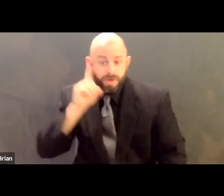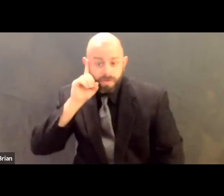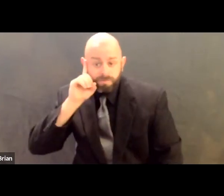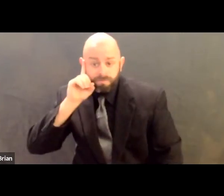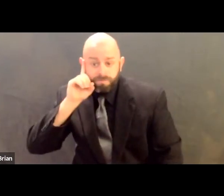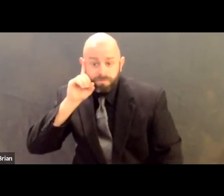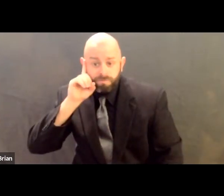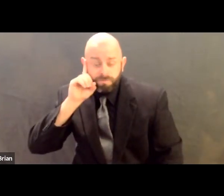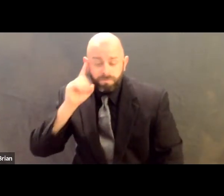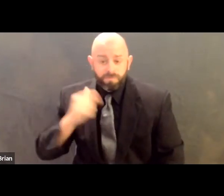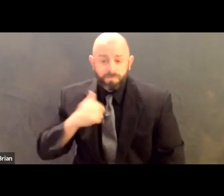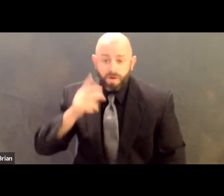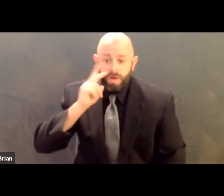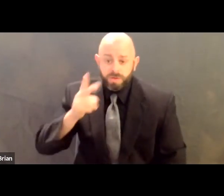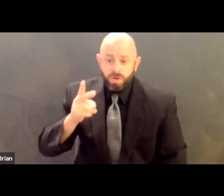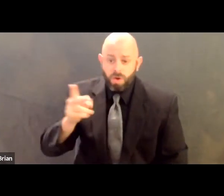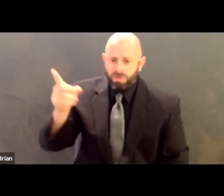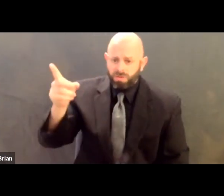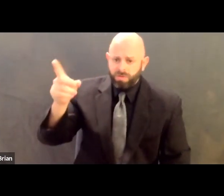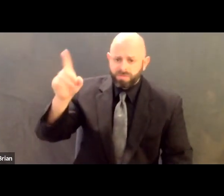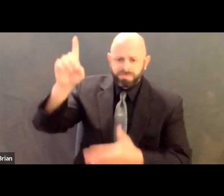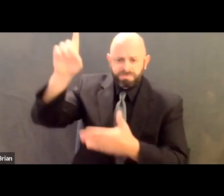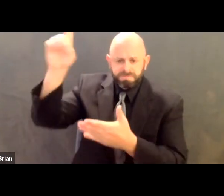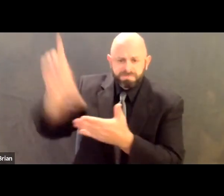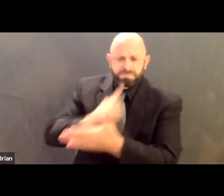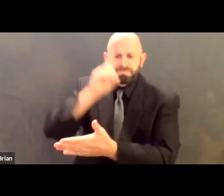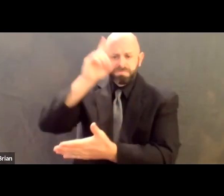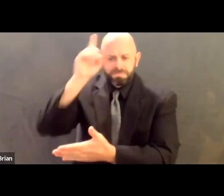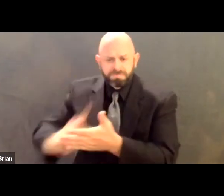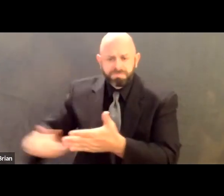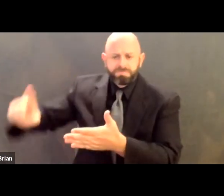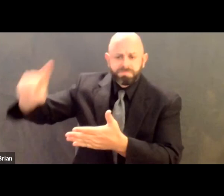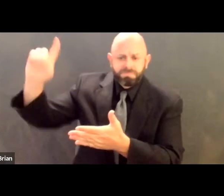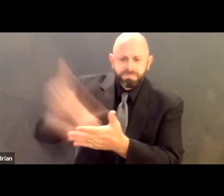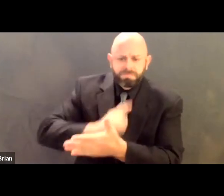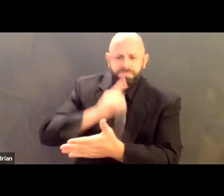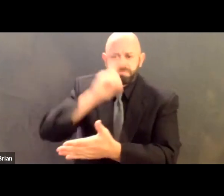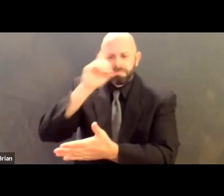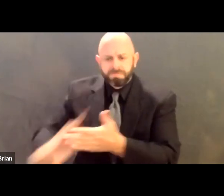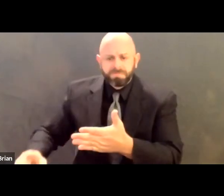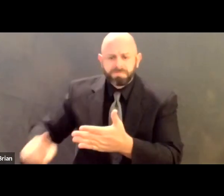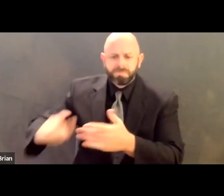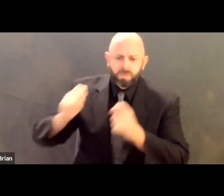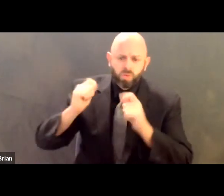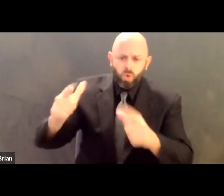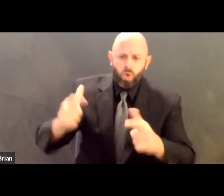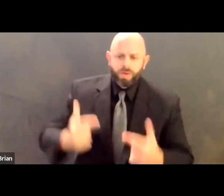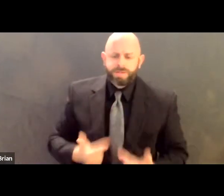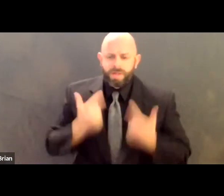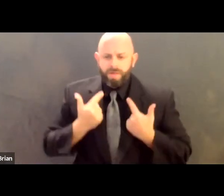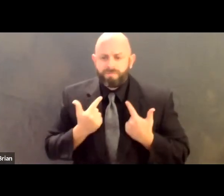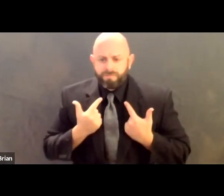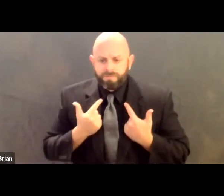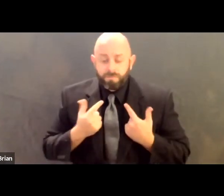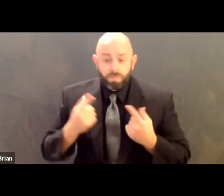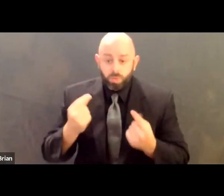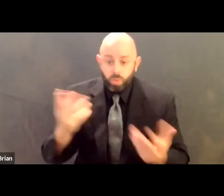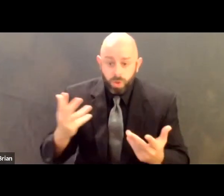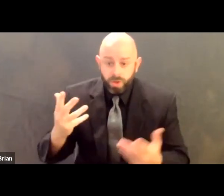and I saw how he was discriminated against all his life, from being shunted into a